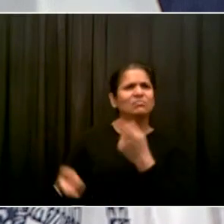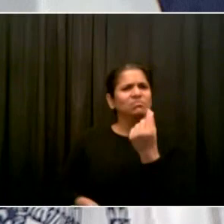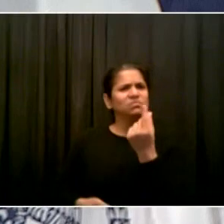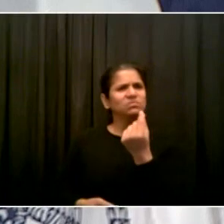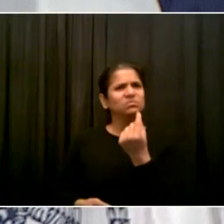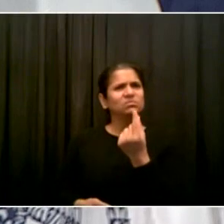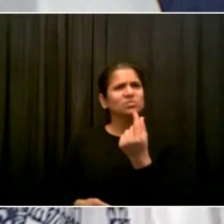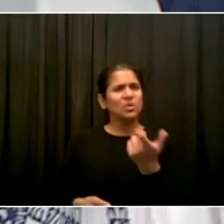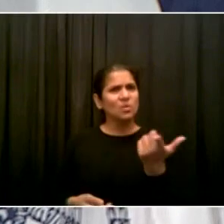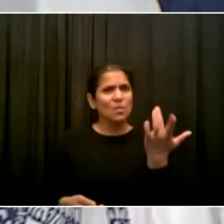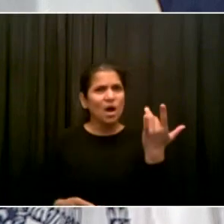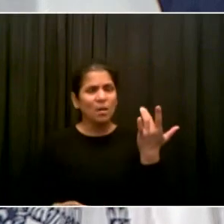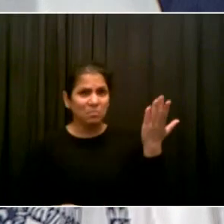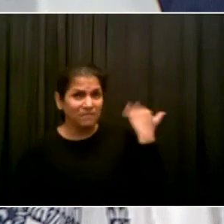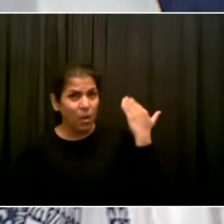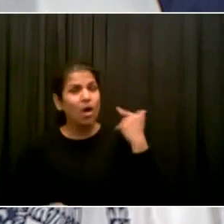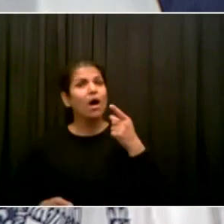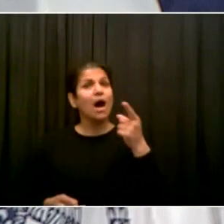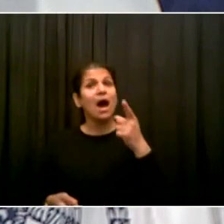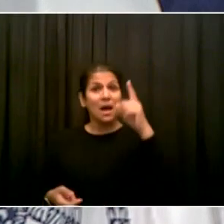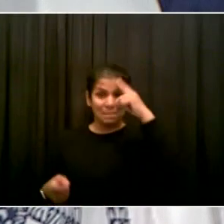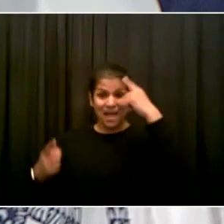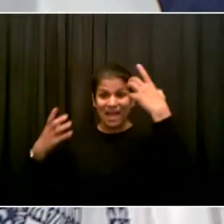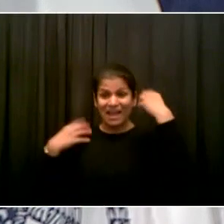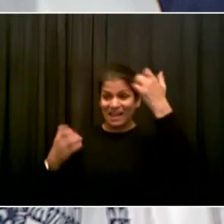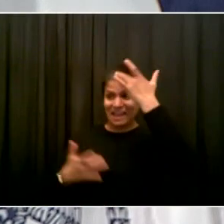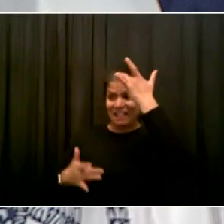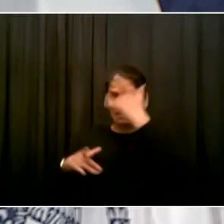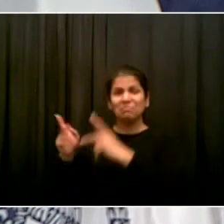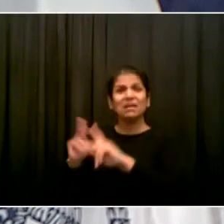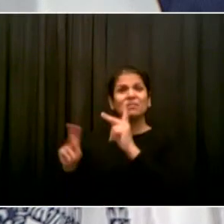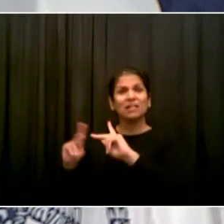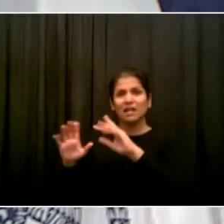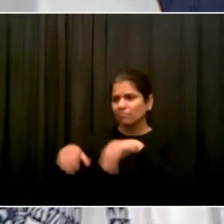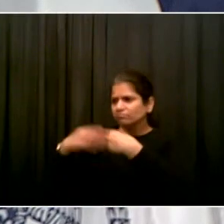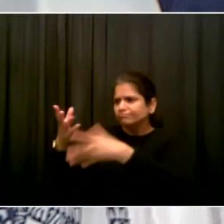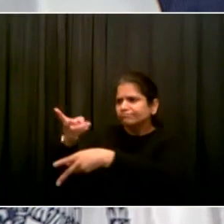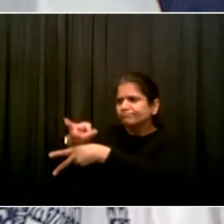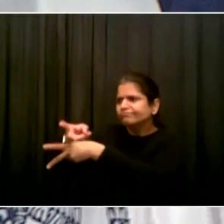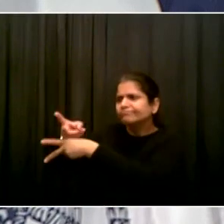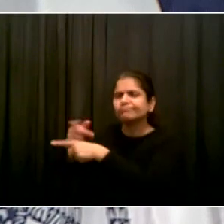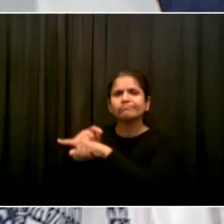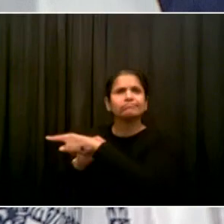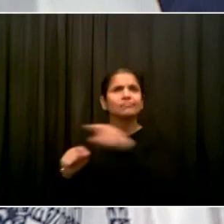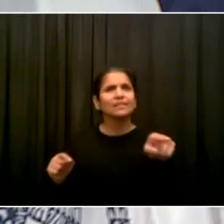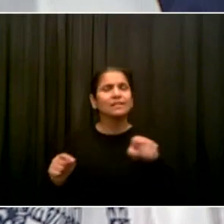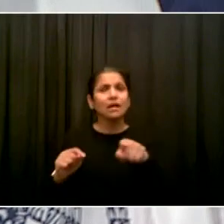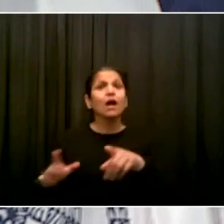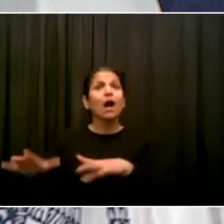from the city for mental illness since the move from shelters to hotels?